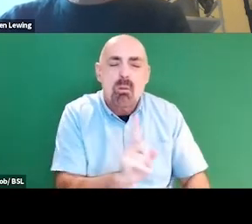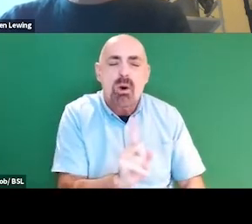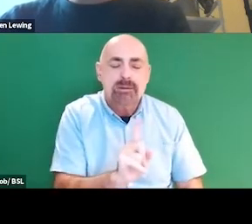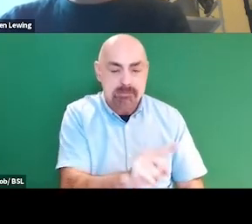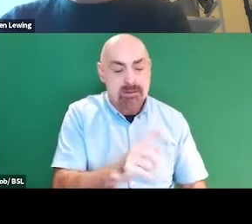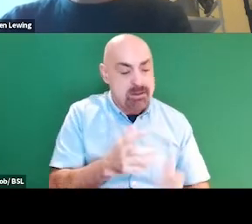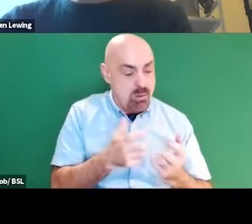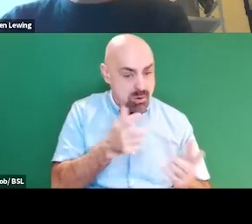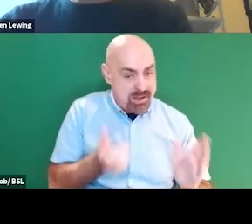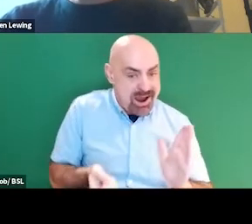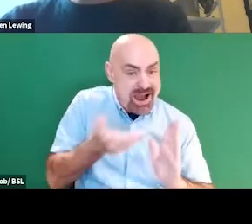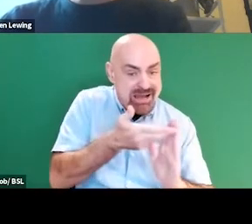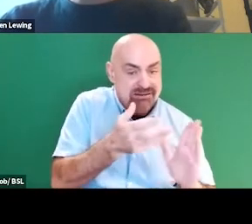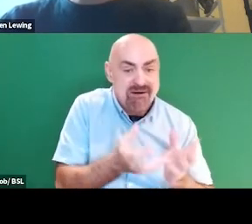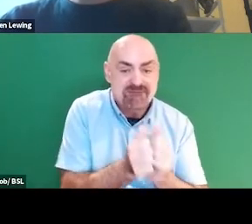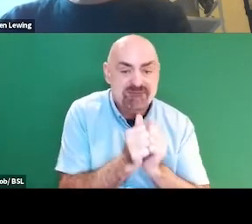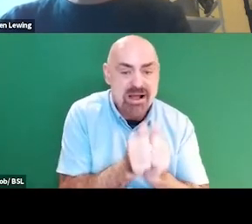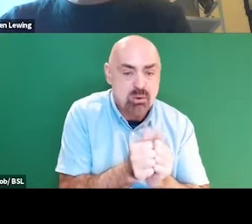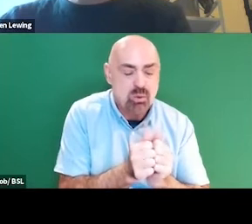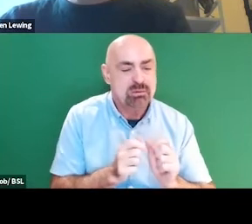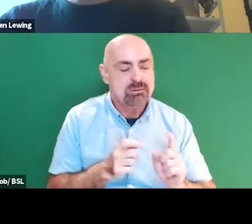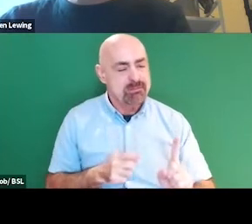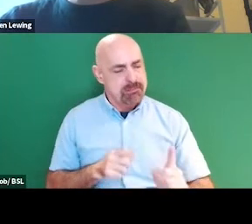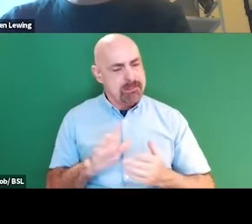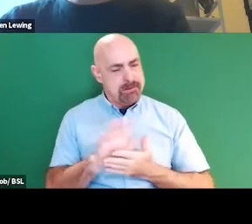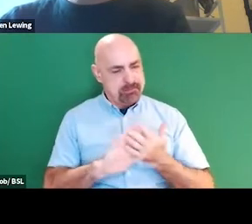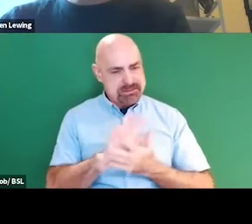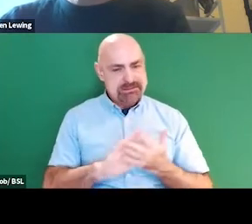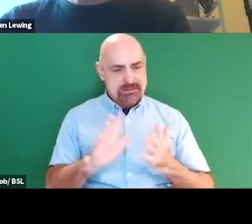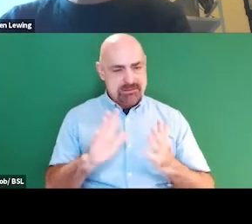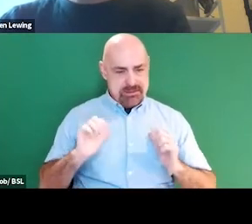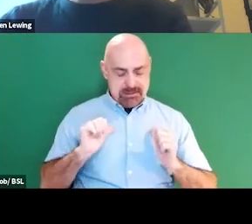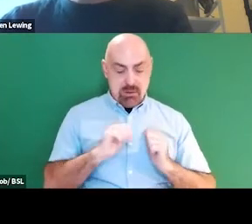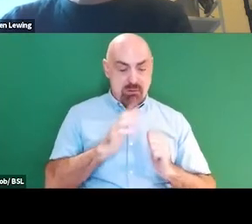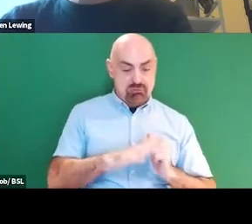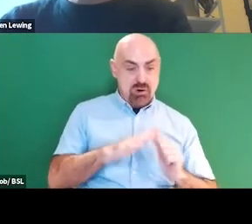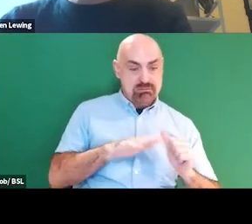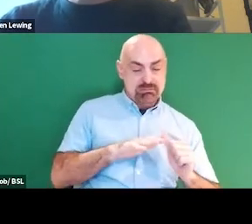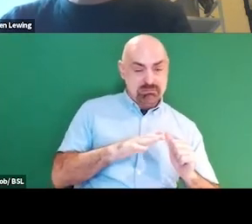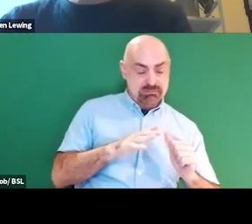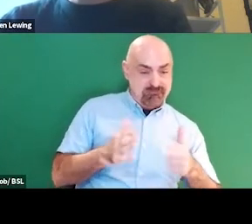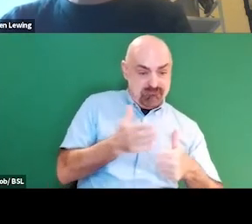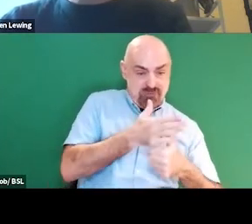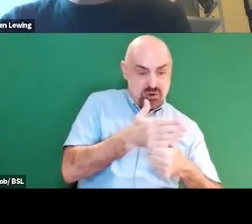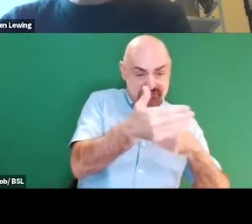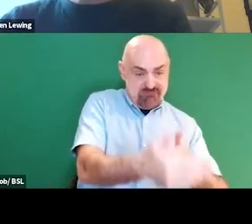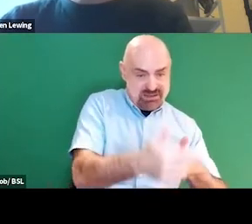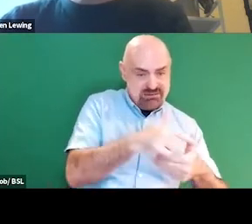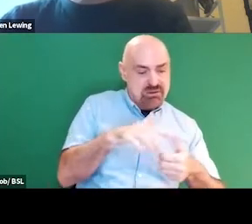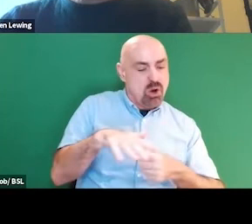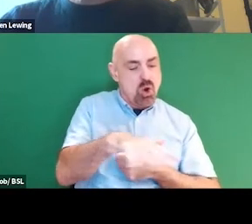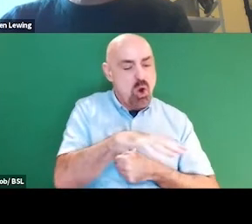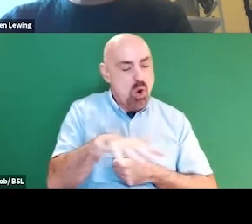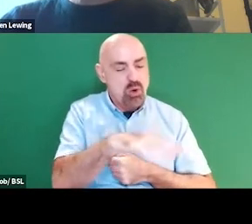currently happening. First of all, this means using the conclusions of step 1 to start to build the local theory of change,